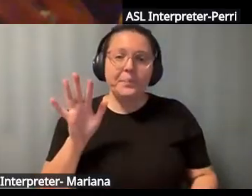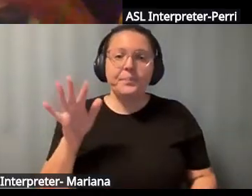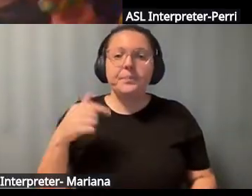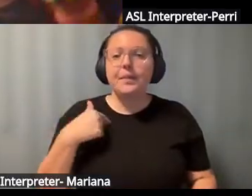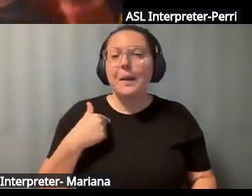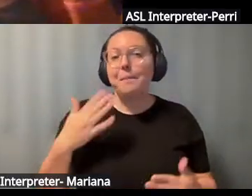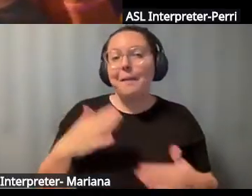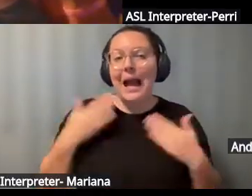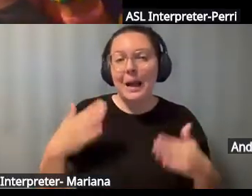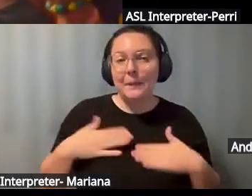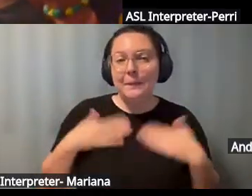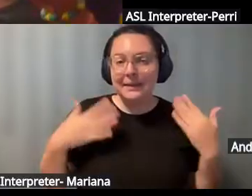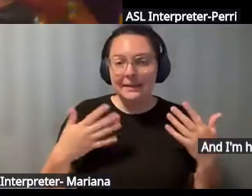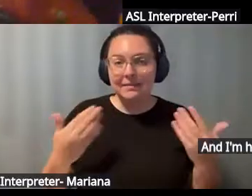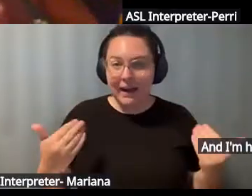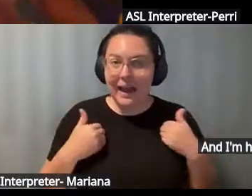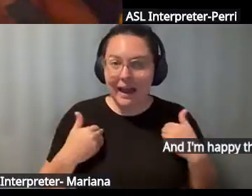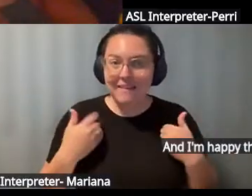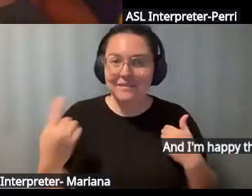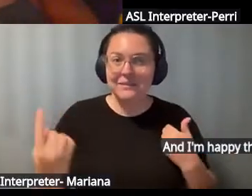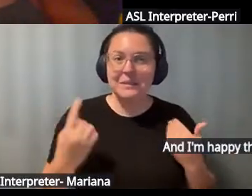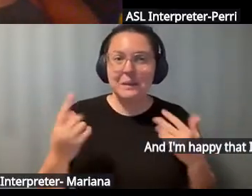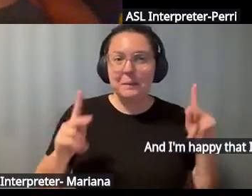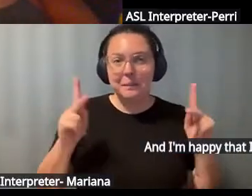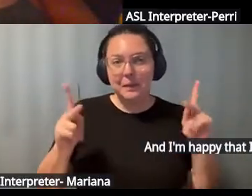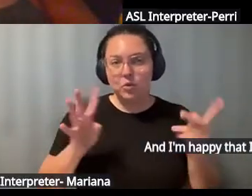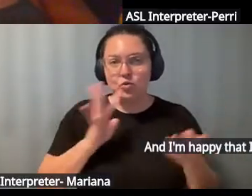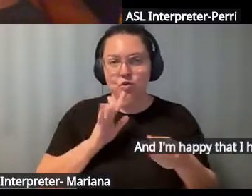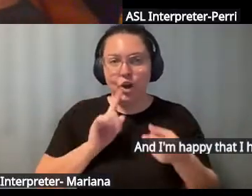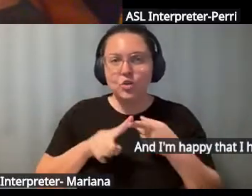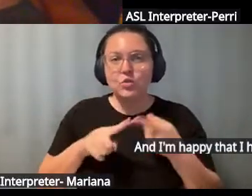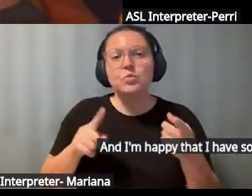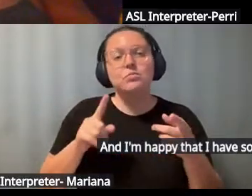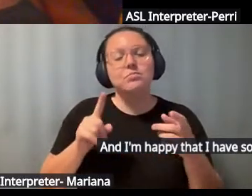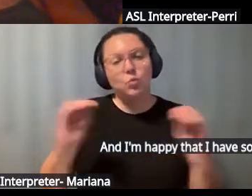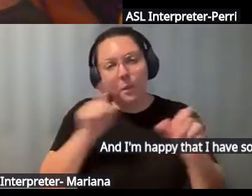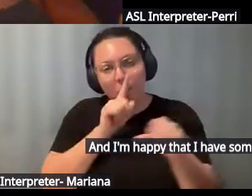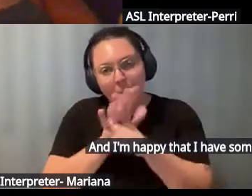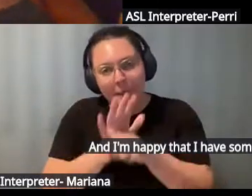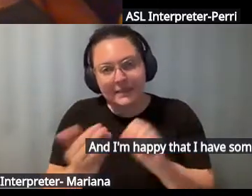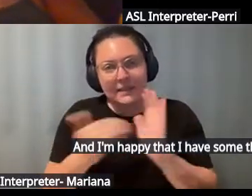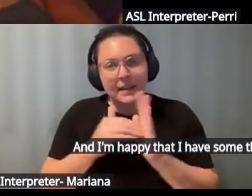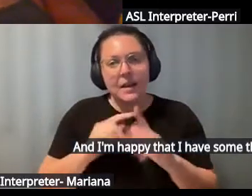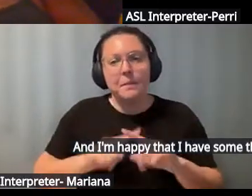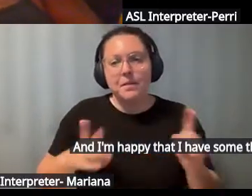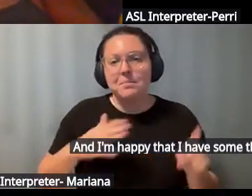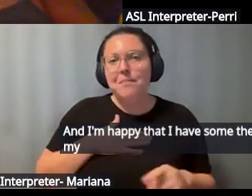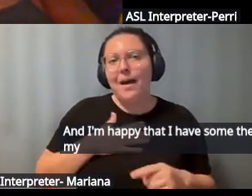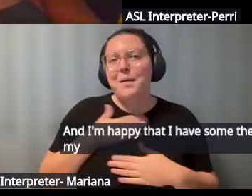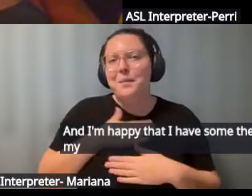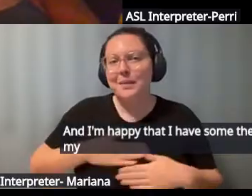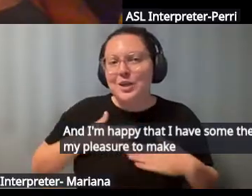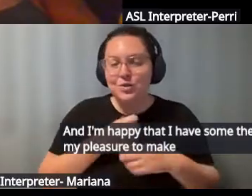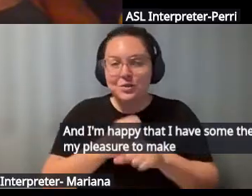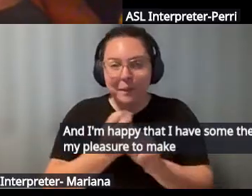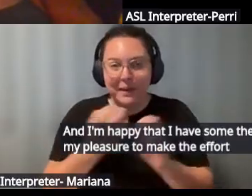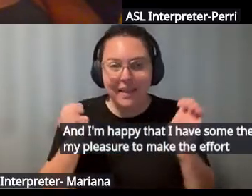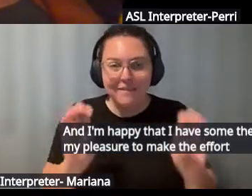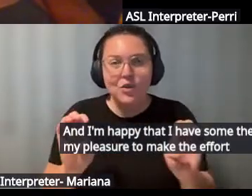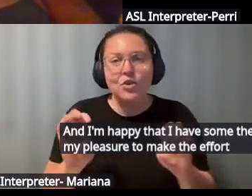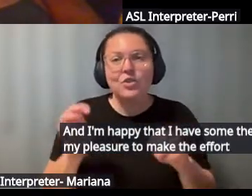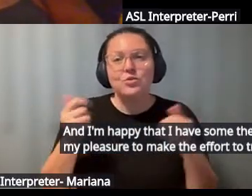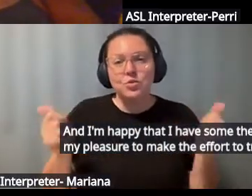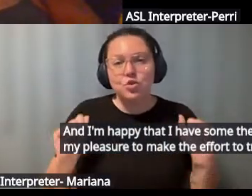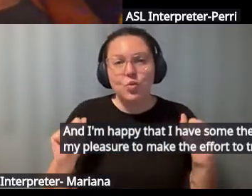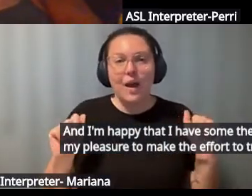I'm happy that I have some there to talk to. So no promises, but it will be my pleasure to make the effort to try to put